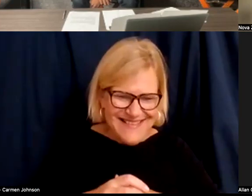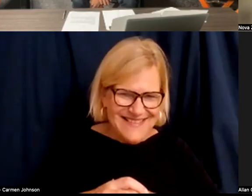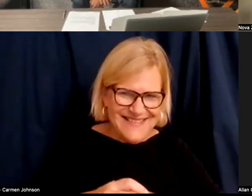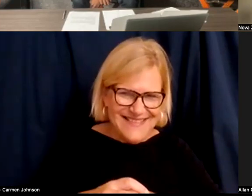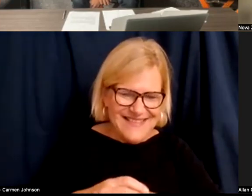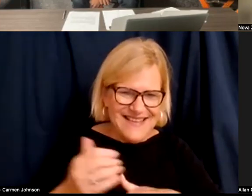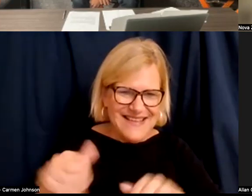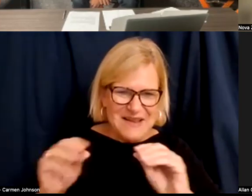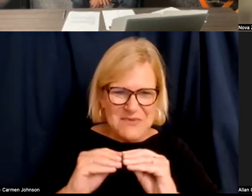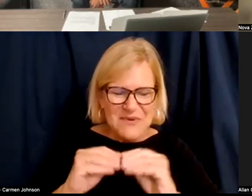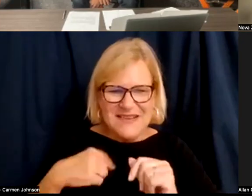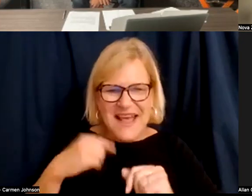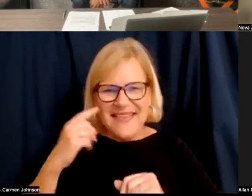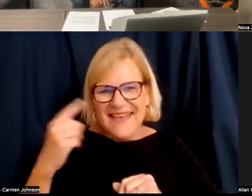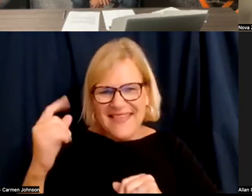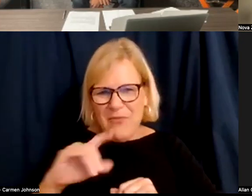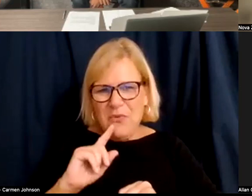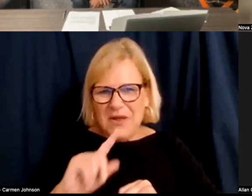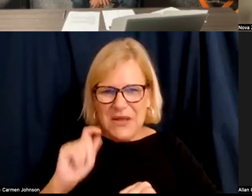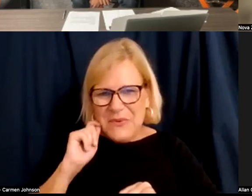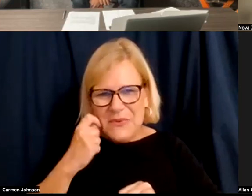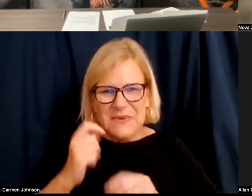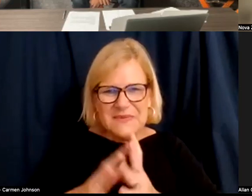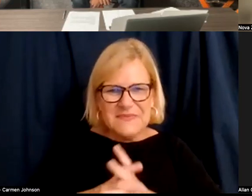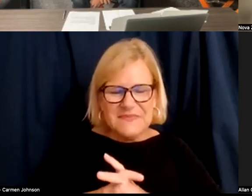anymore. And I think stuff like that would be really cool.